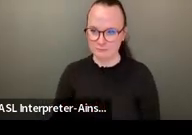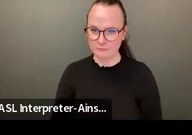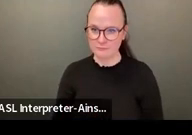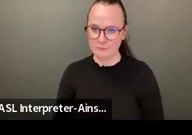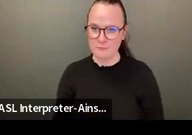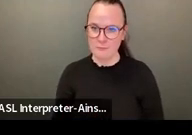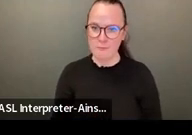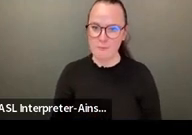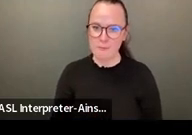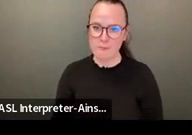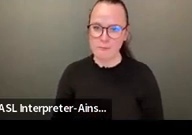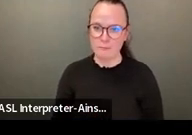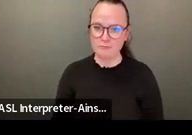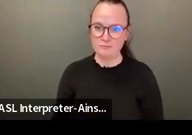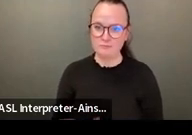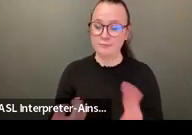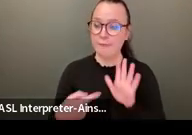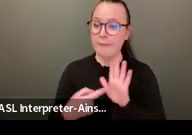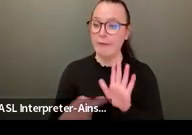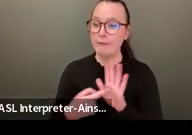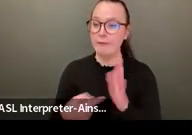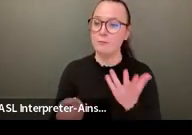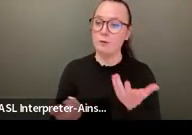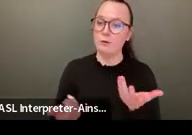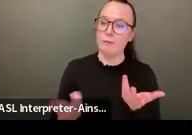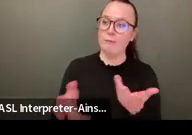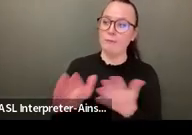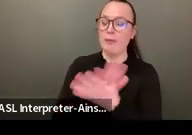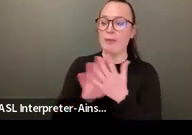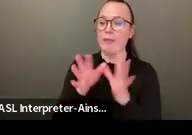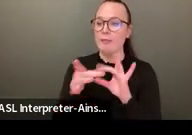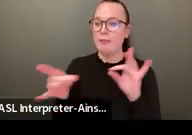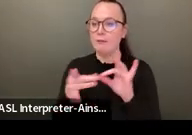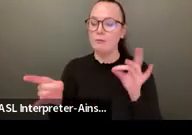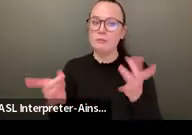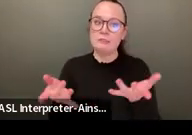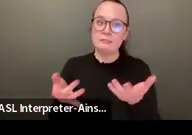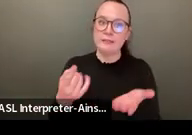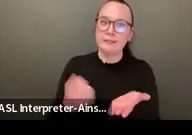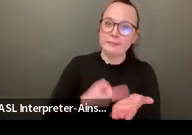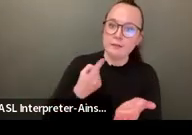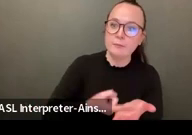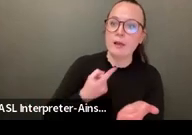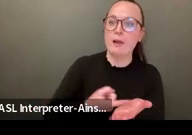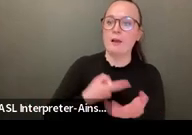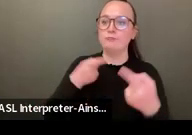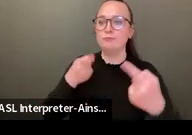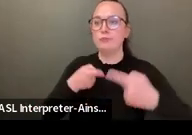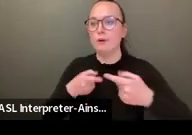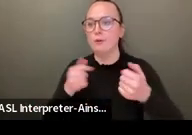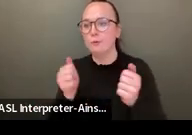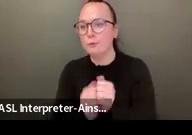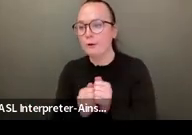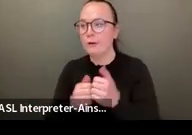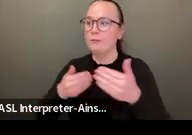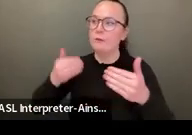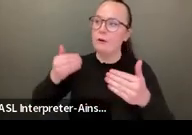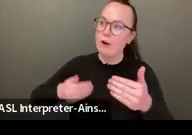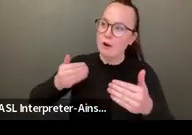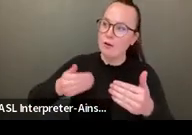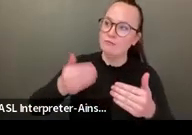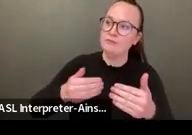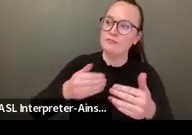Don't use subjective language like sometimes struggles with, often.